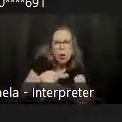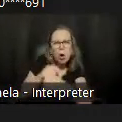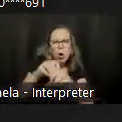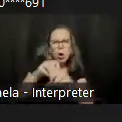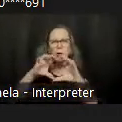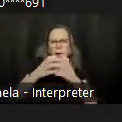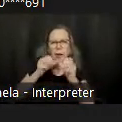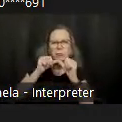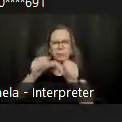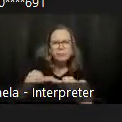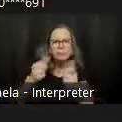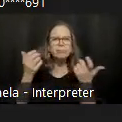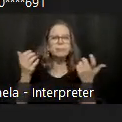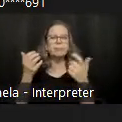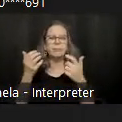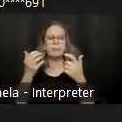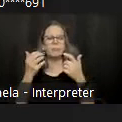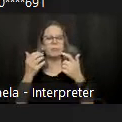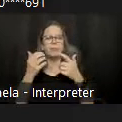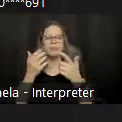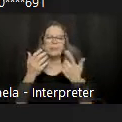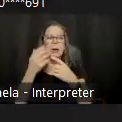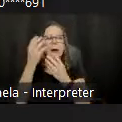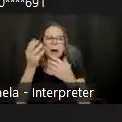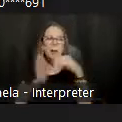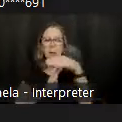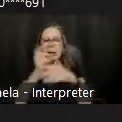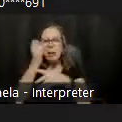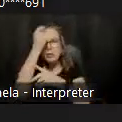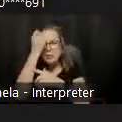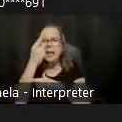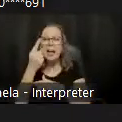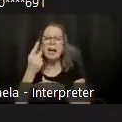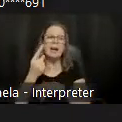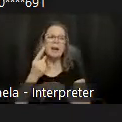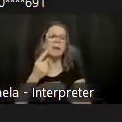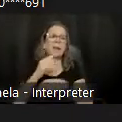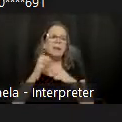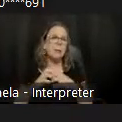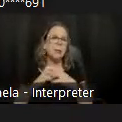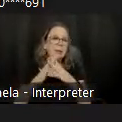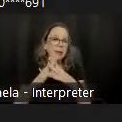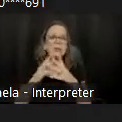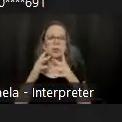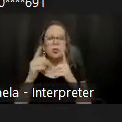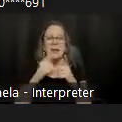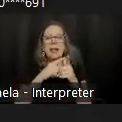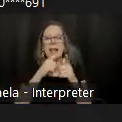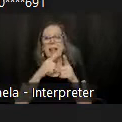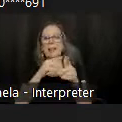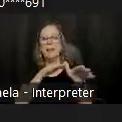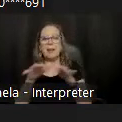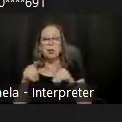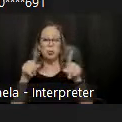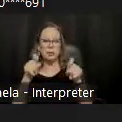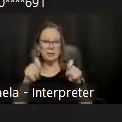courses are, on to basic understanding, implementing, and then on to